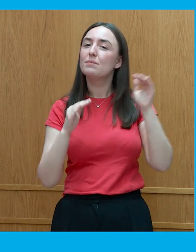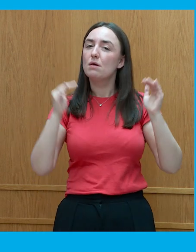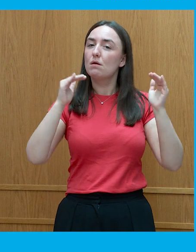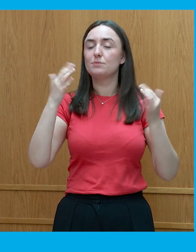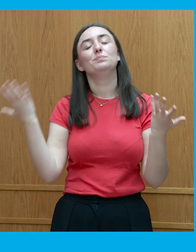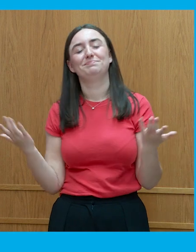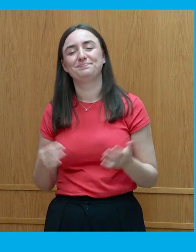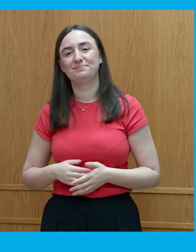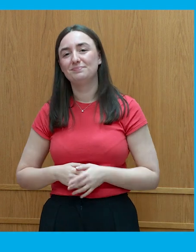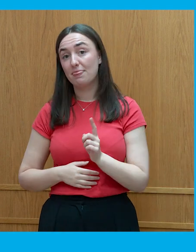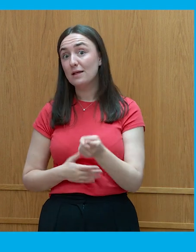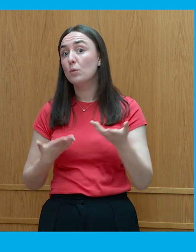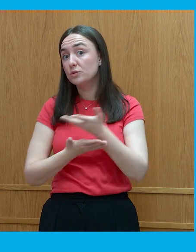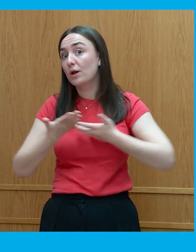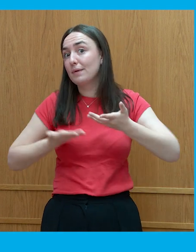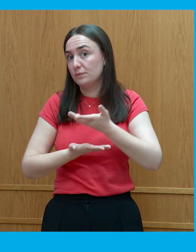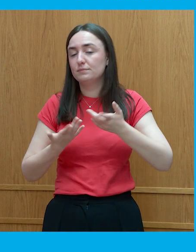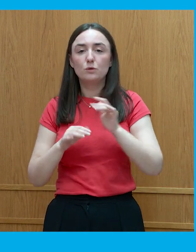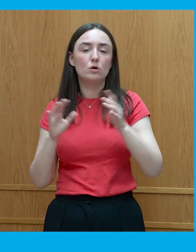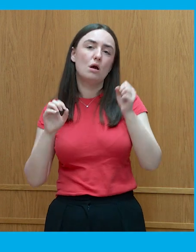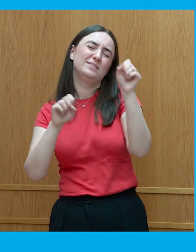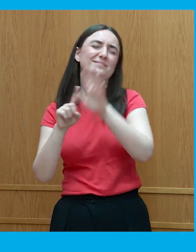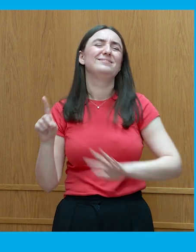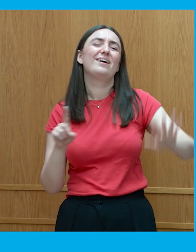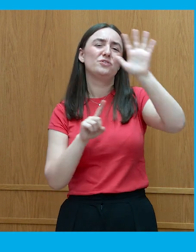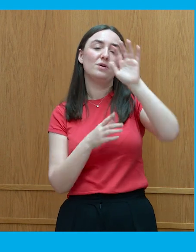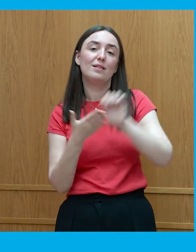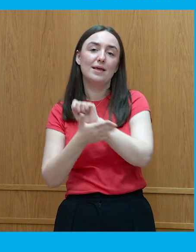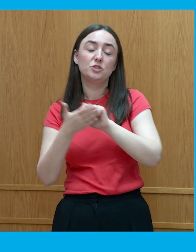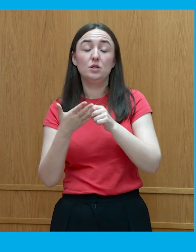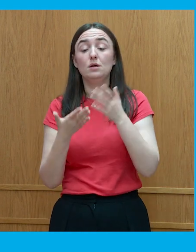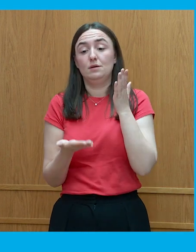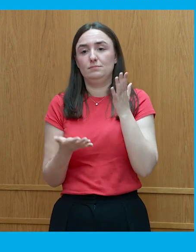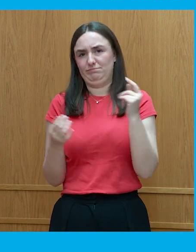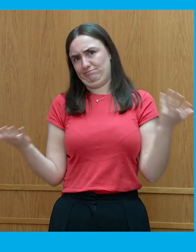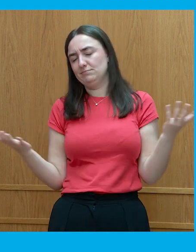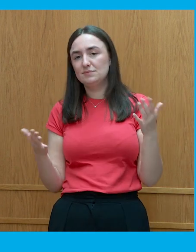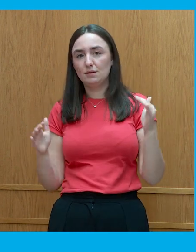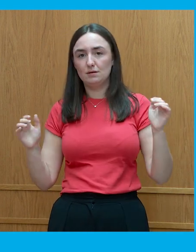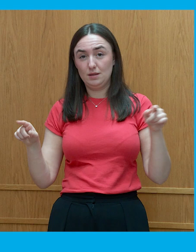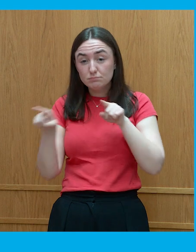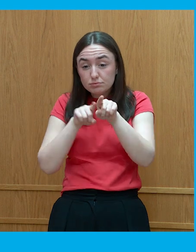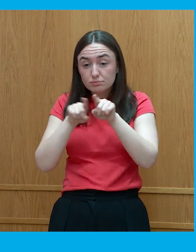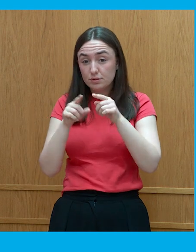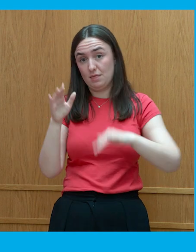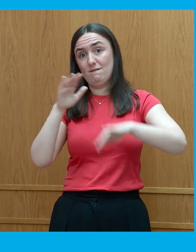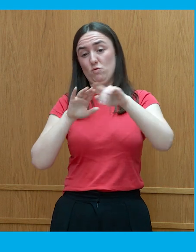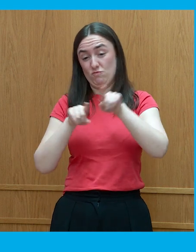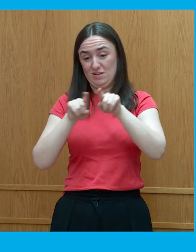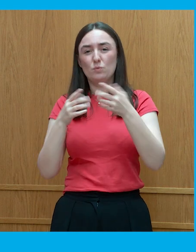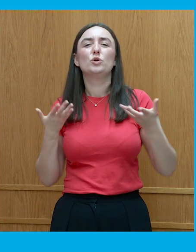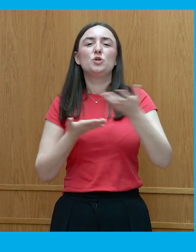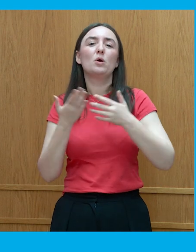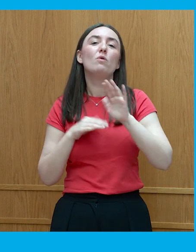that's what we're talking about. So we're not really talking about the big national election here. We're talking really about seven states? Seven states.